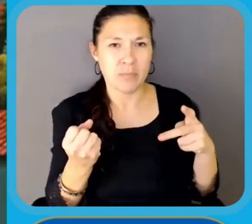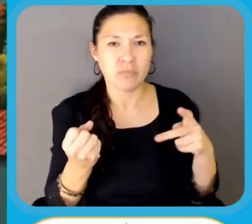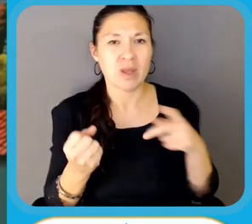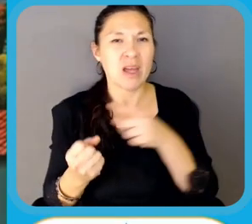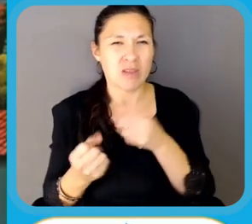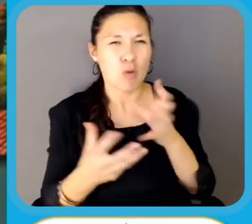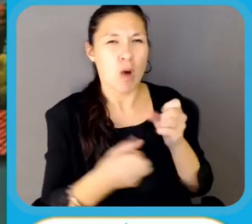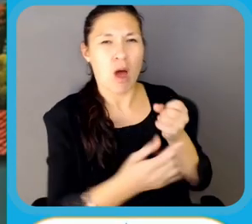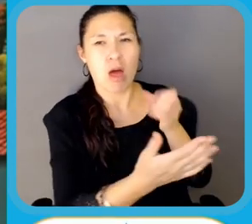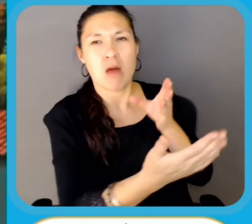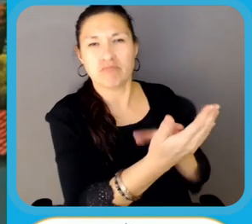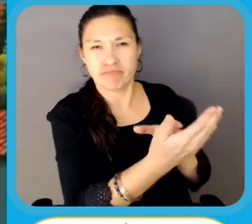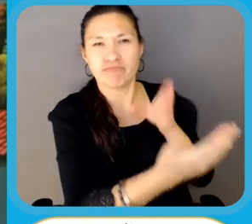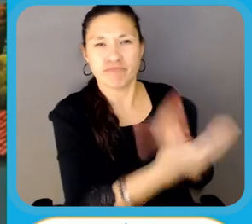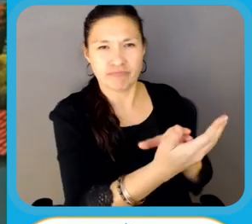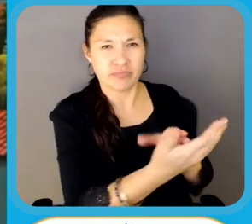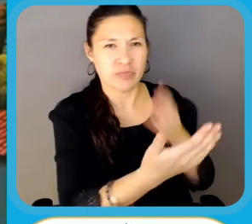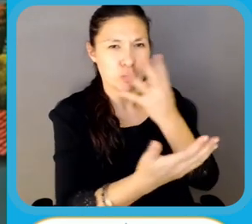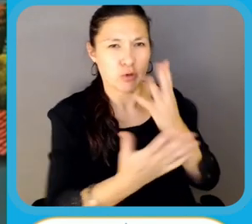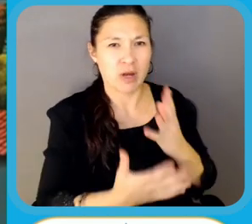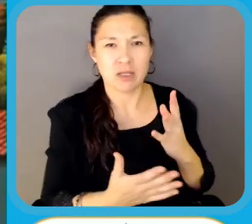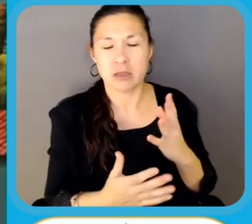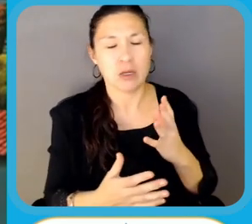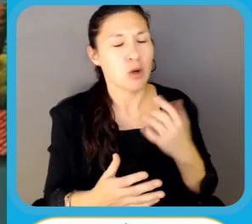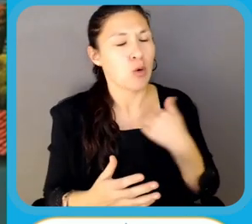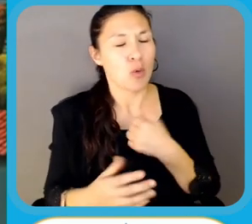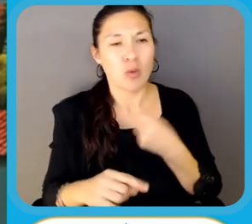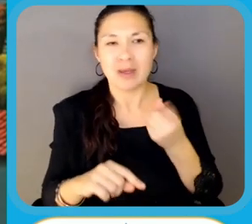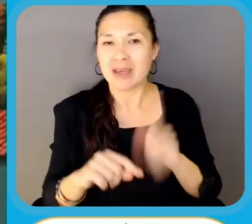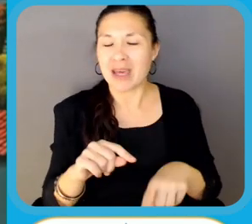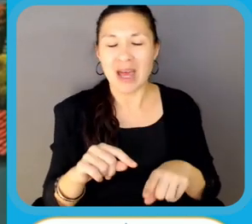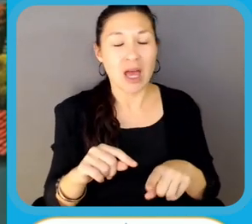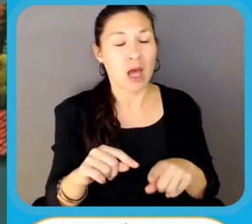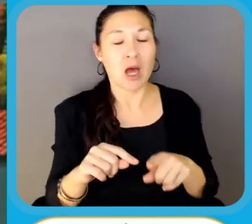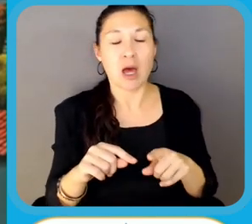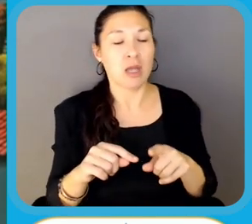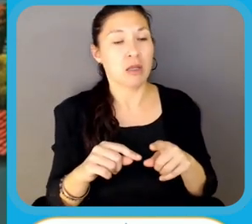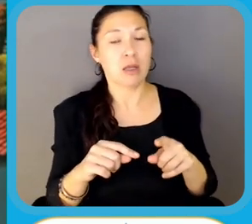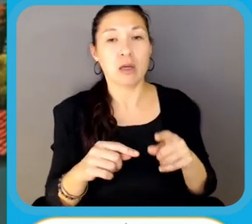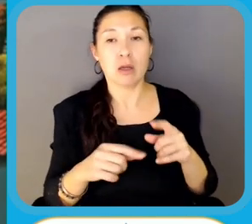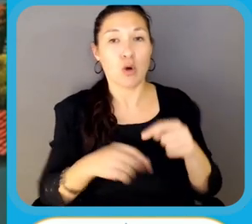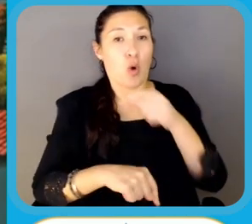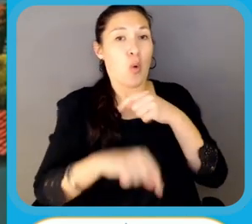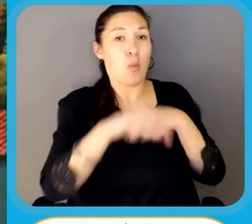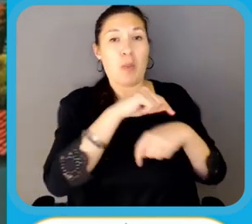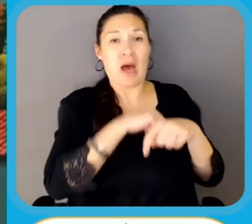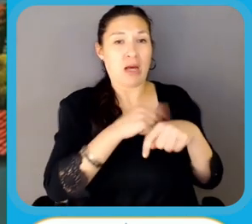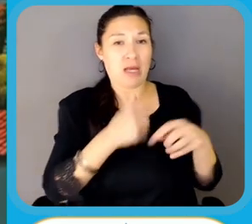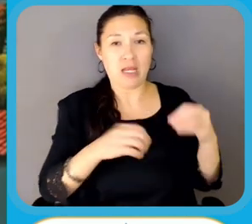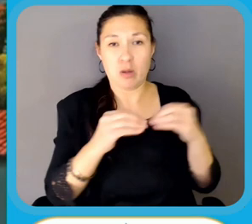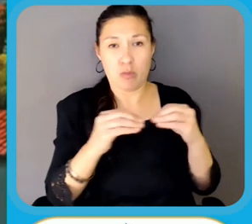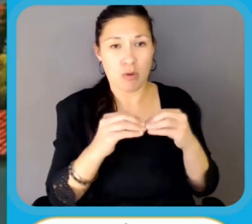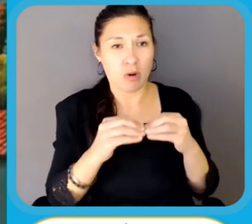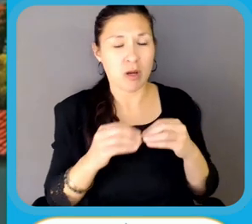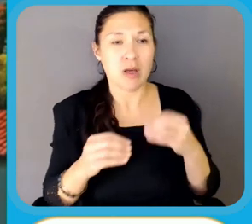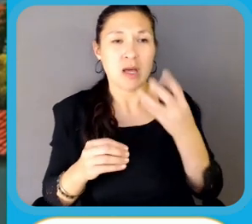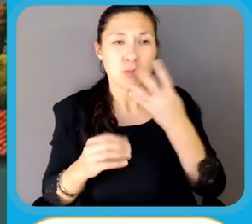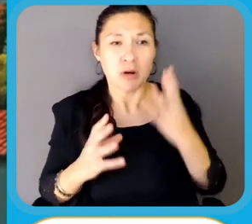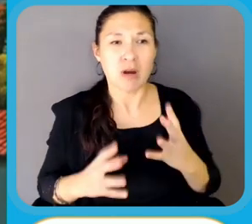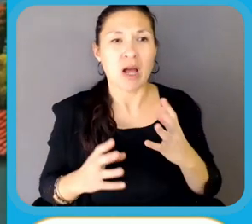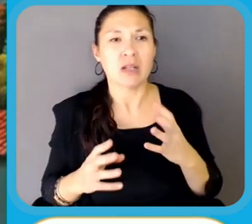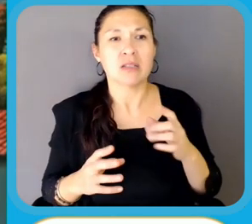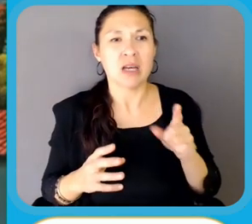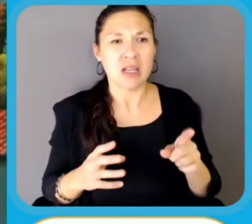immigrants. We cannot turn back on progress. Immigrants are working and contributing over $130